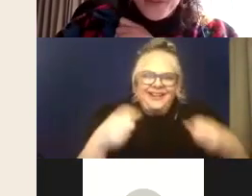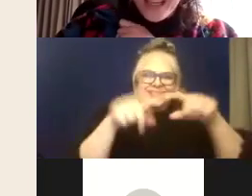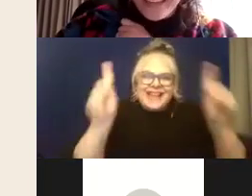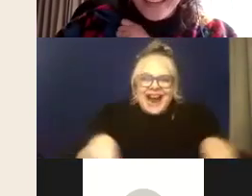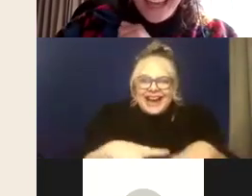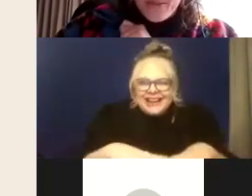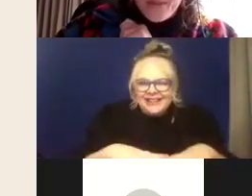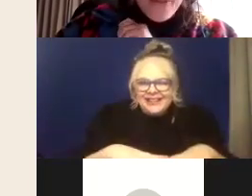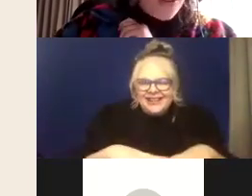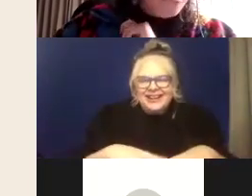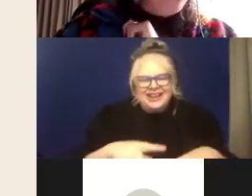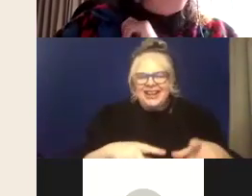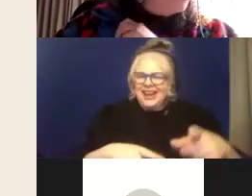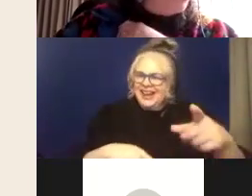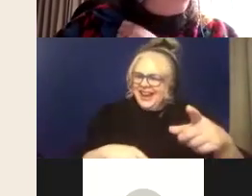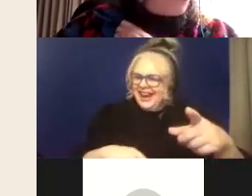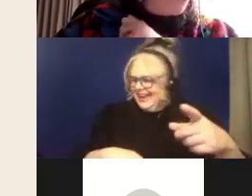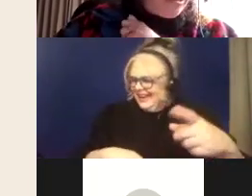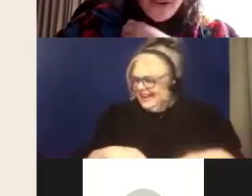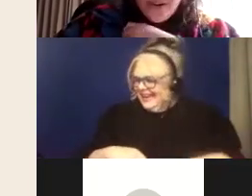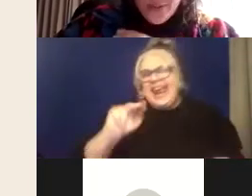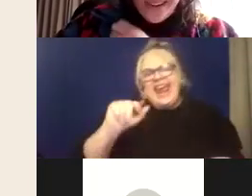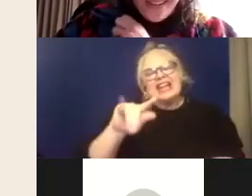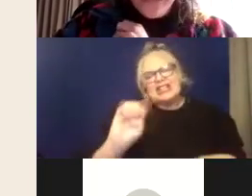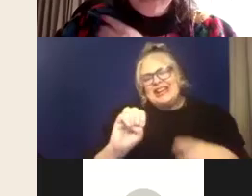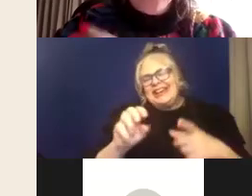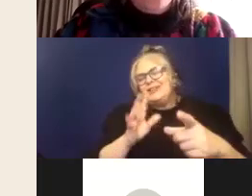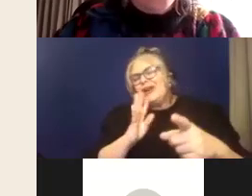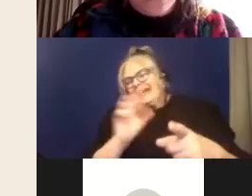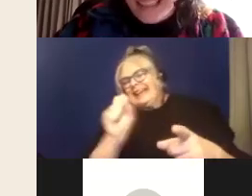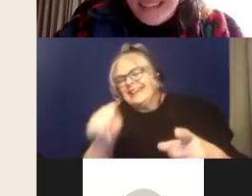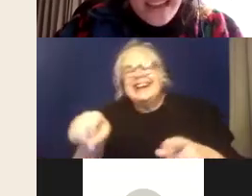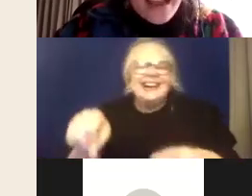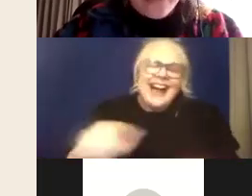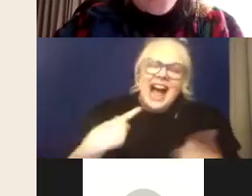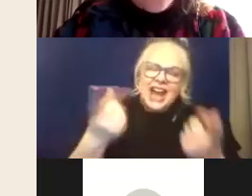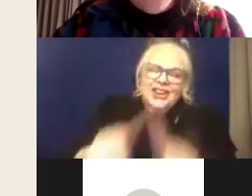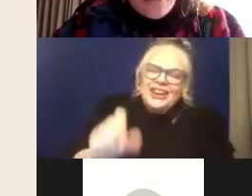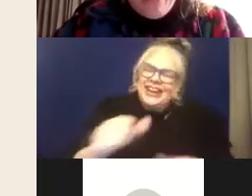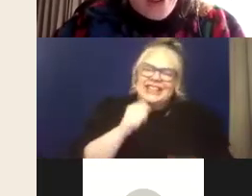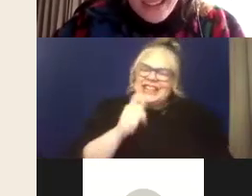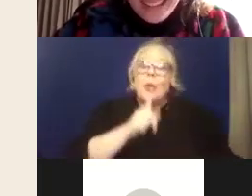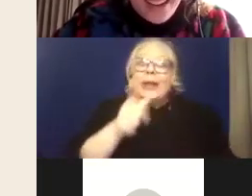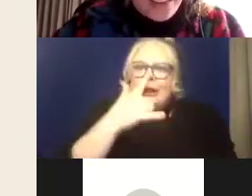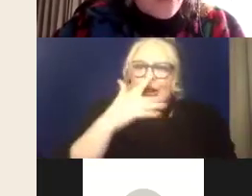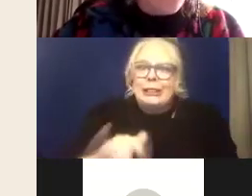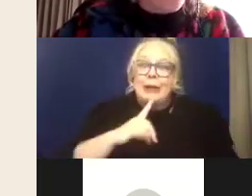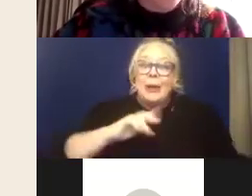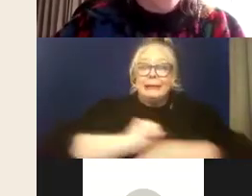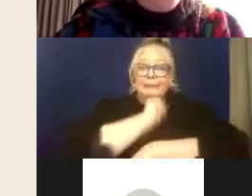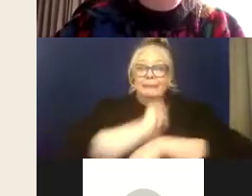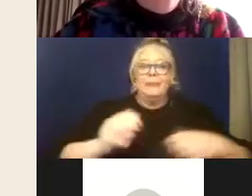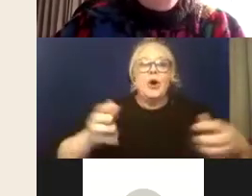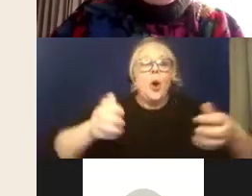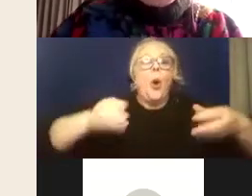Well, thanks for playing a little game with me, folks. As I'm sure you already are aware, AI is constantly getting better at this kind of thing, but there